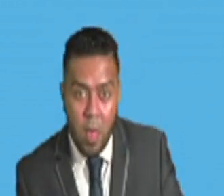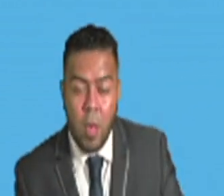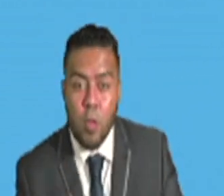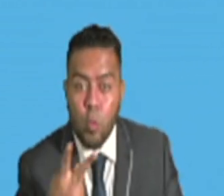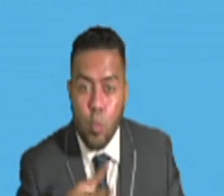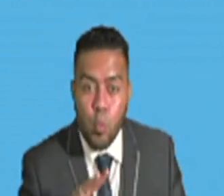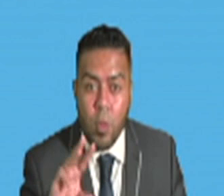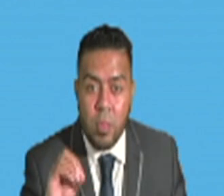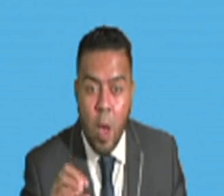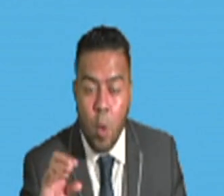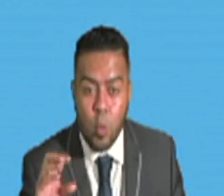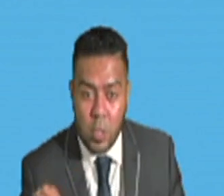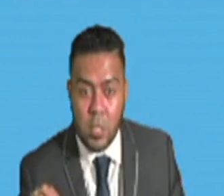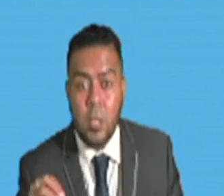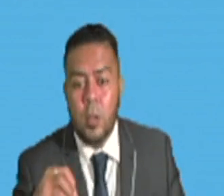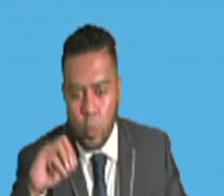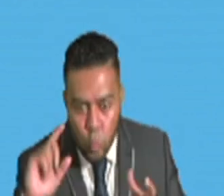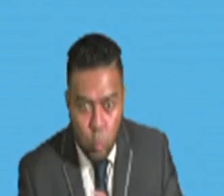differences, it creates a chasm